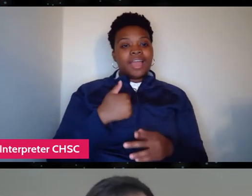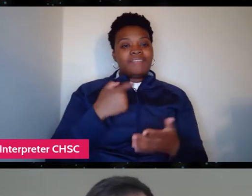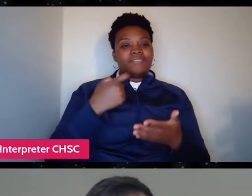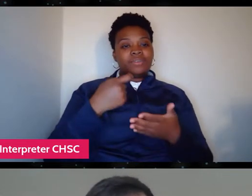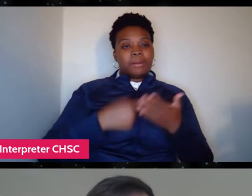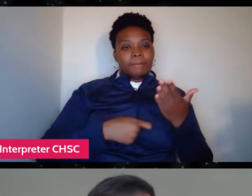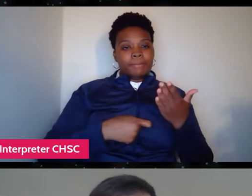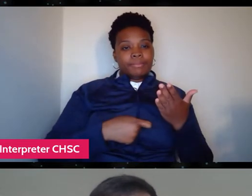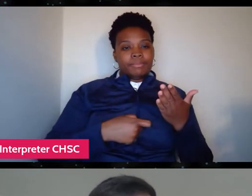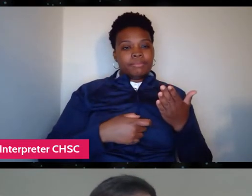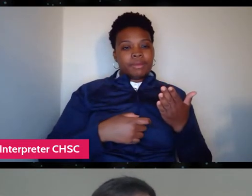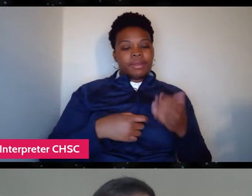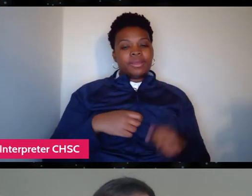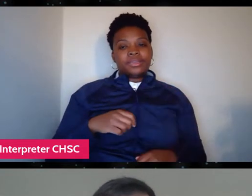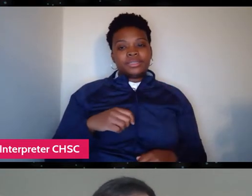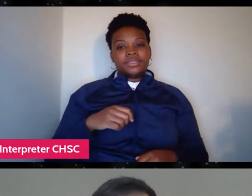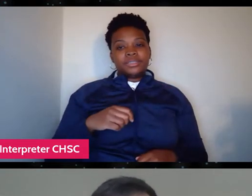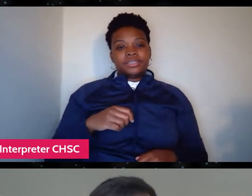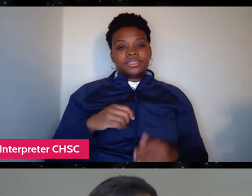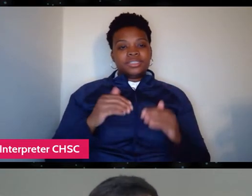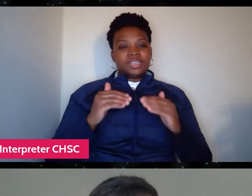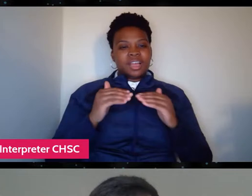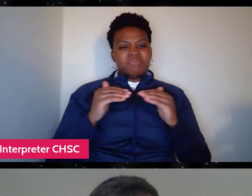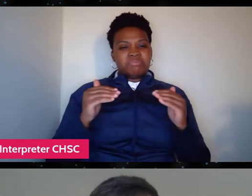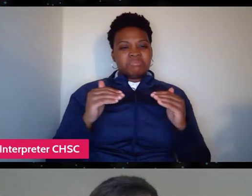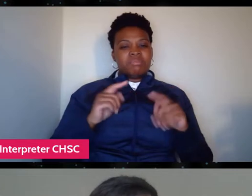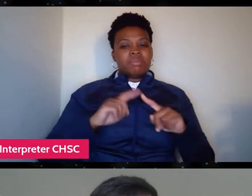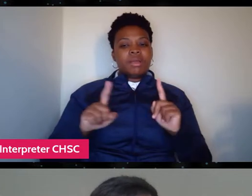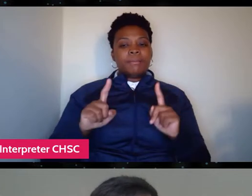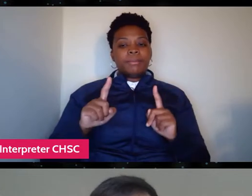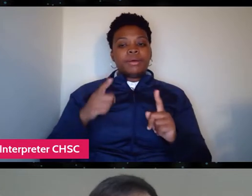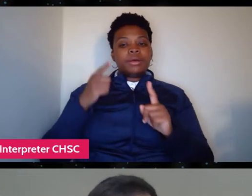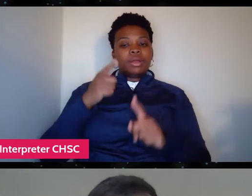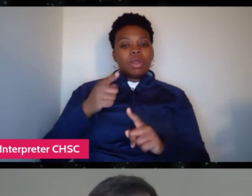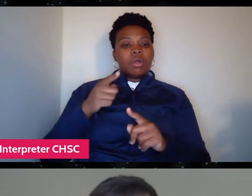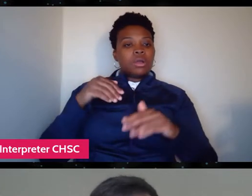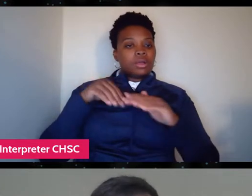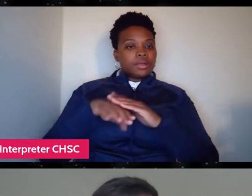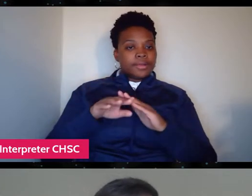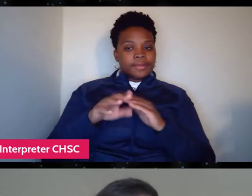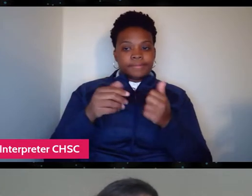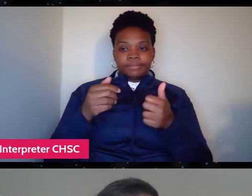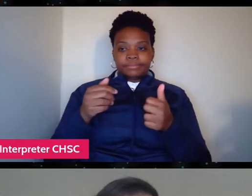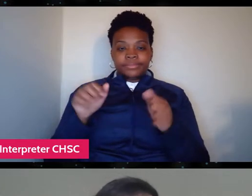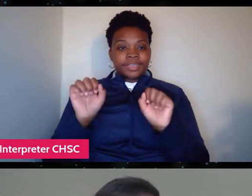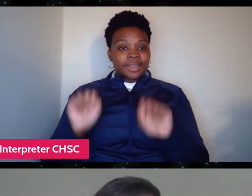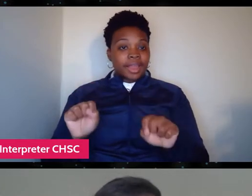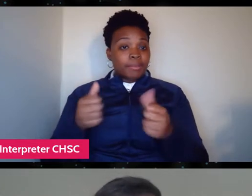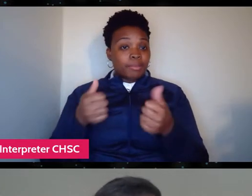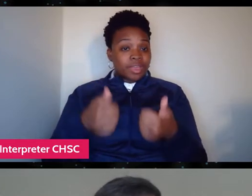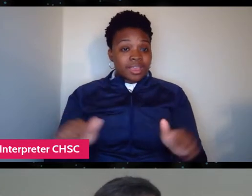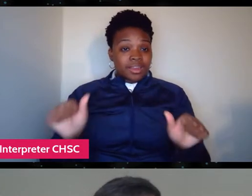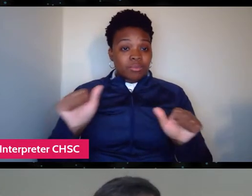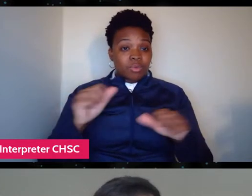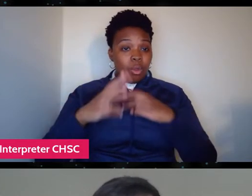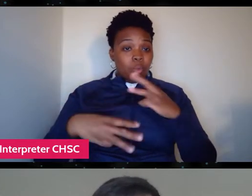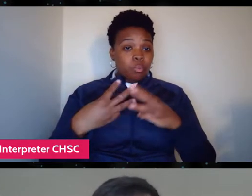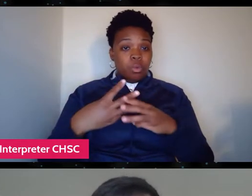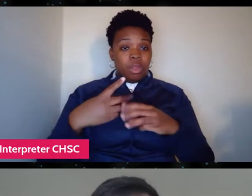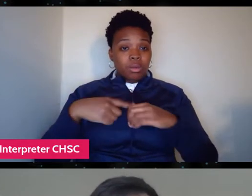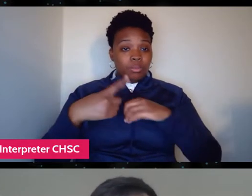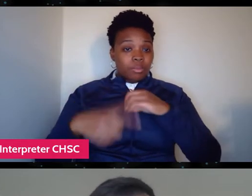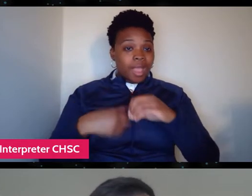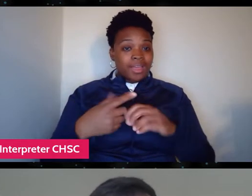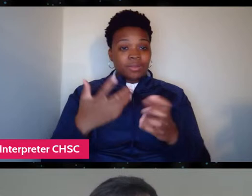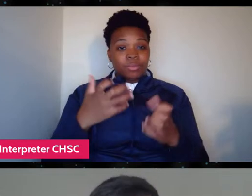market. But the goal ultimately is to be accessible and to enable anybody around the world who wants it. A